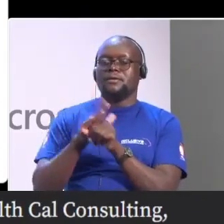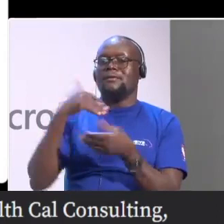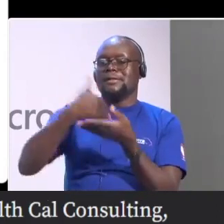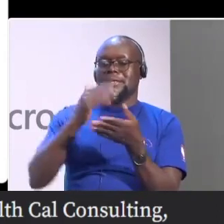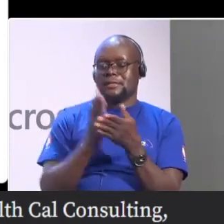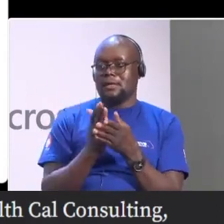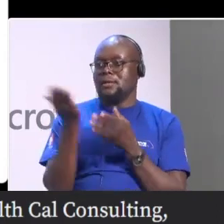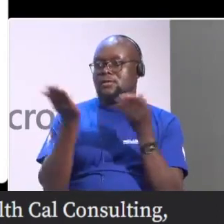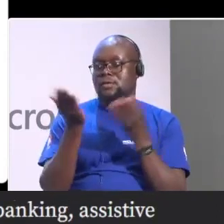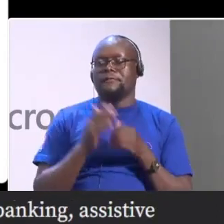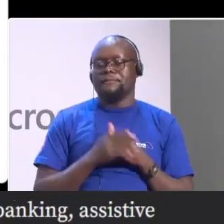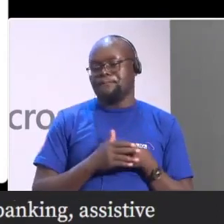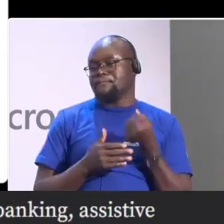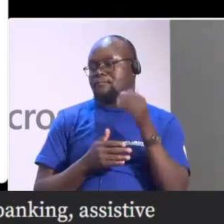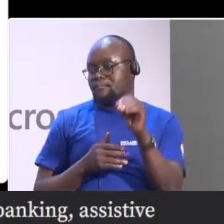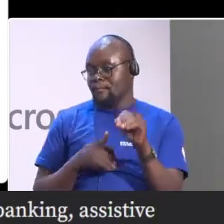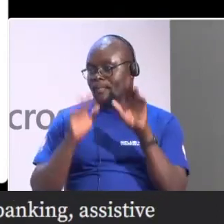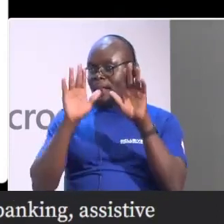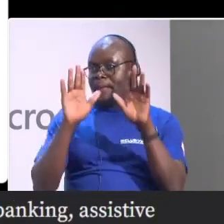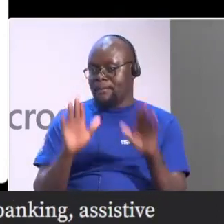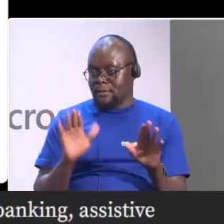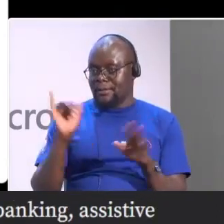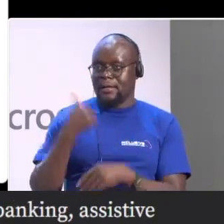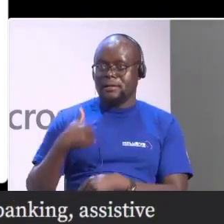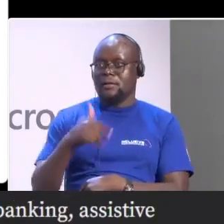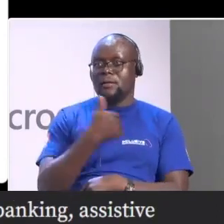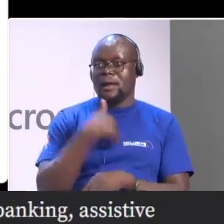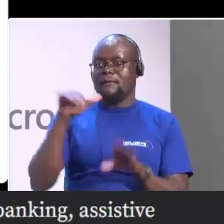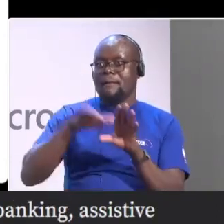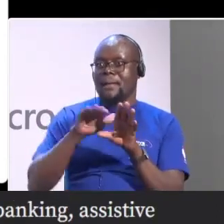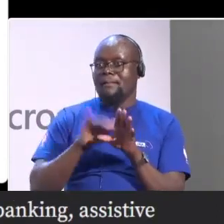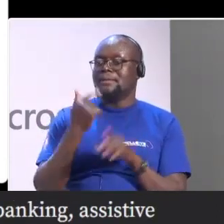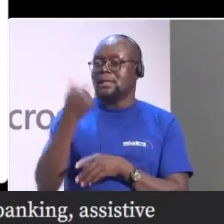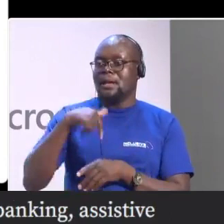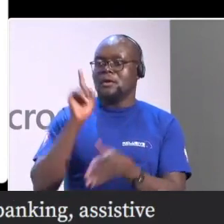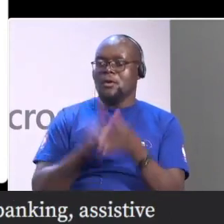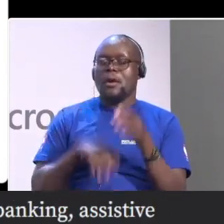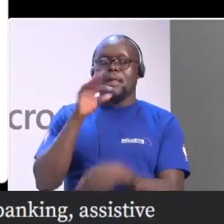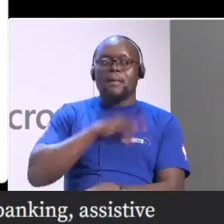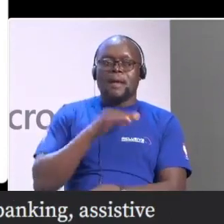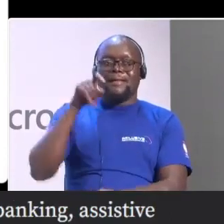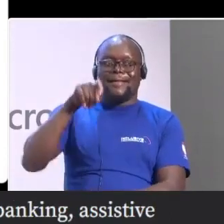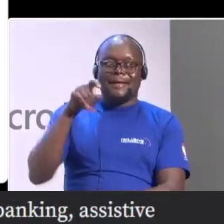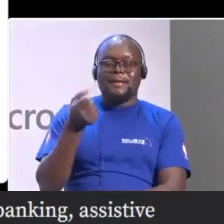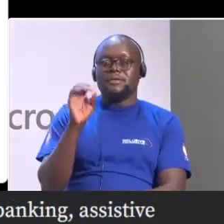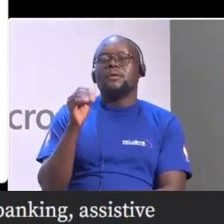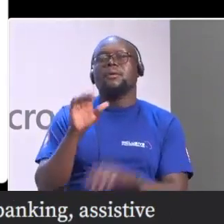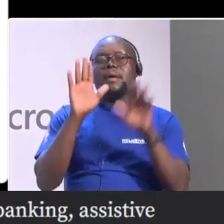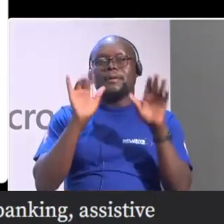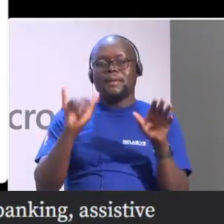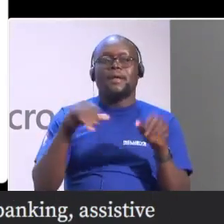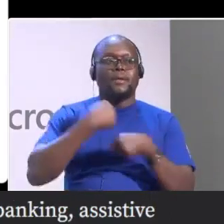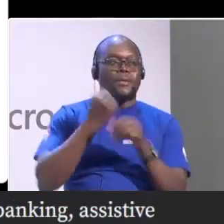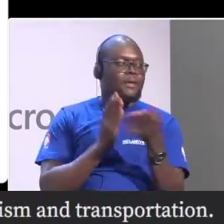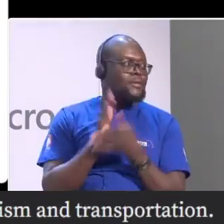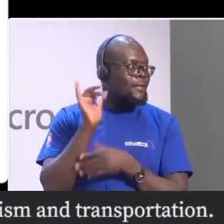serve, right? So it's important that we have members that tell us what the benefits they need. And it's important that we make